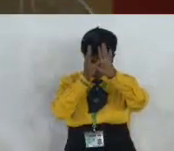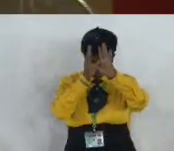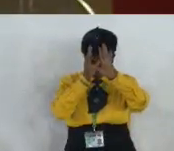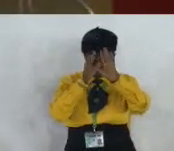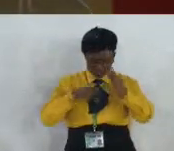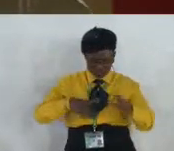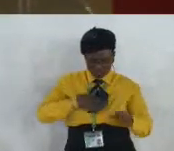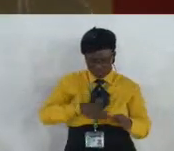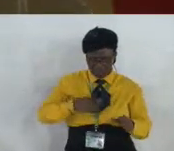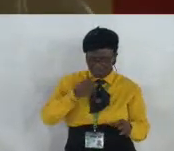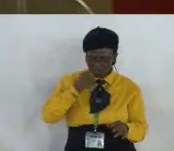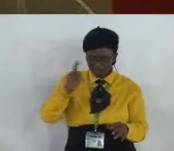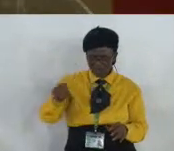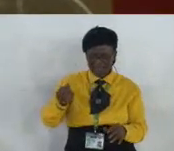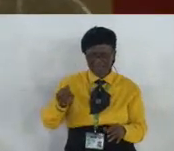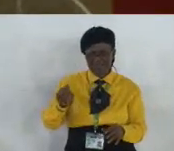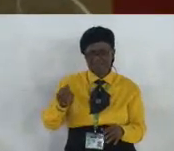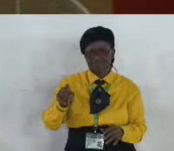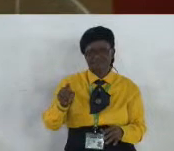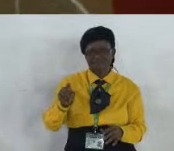please command